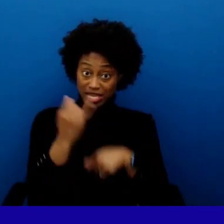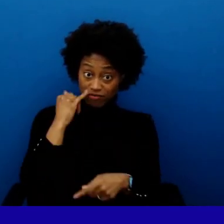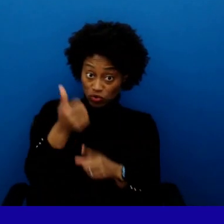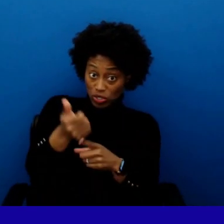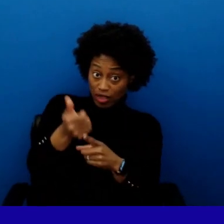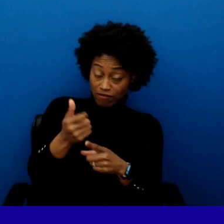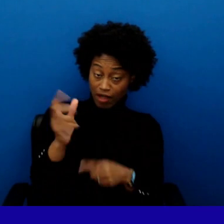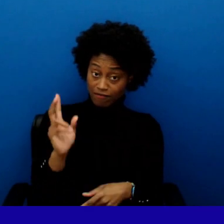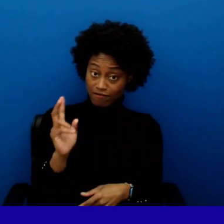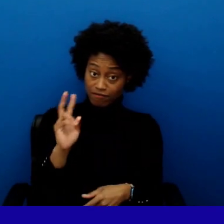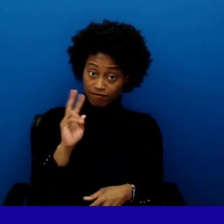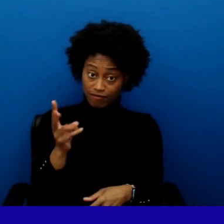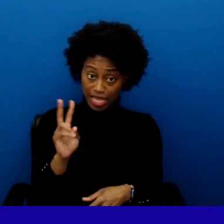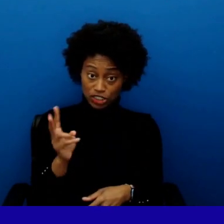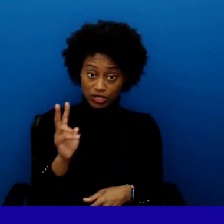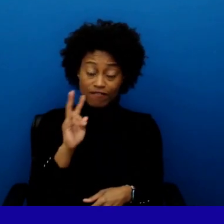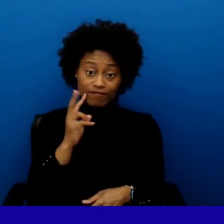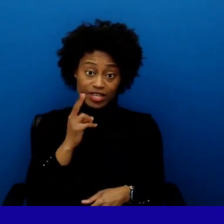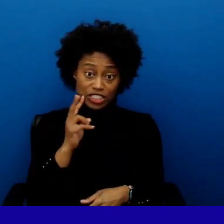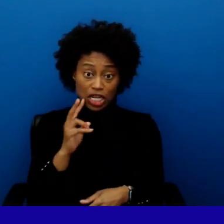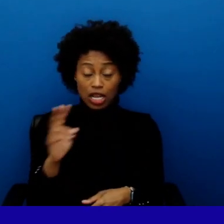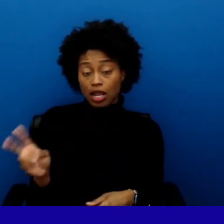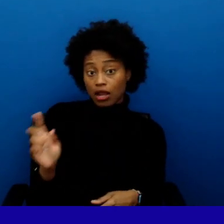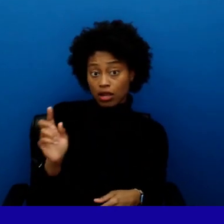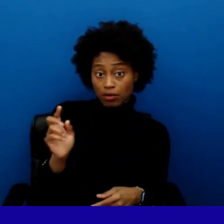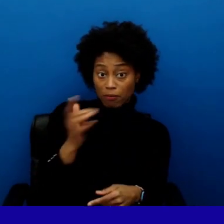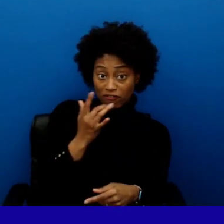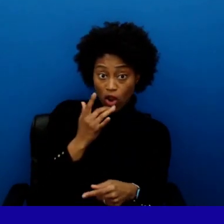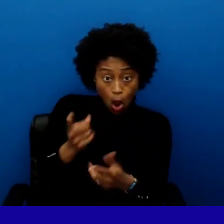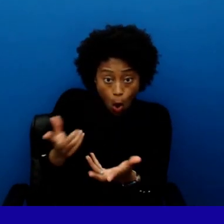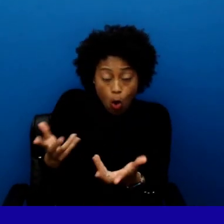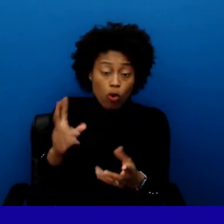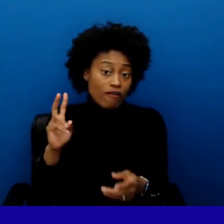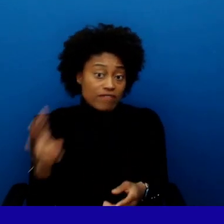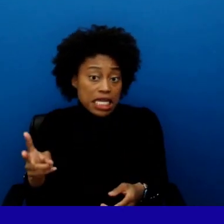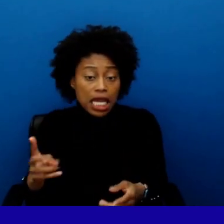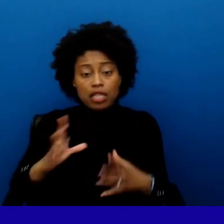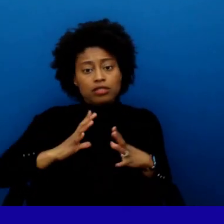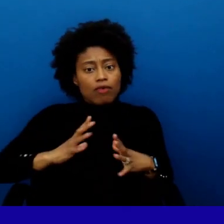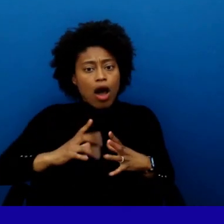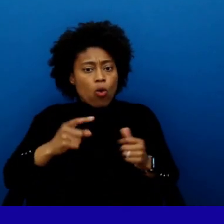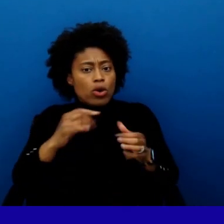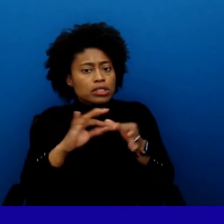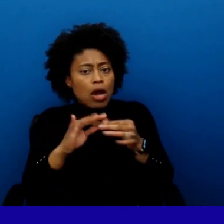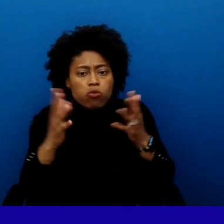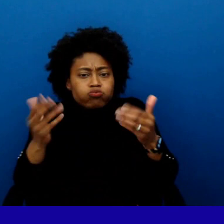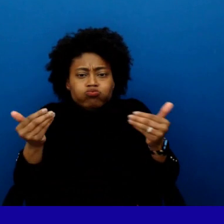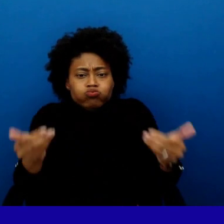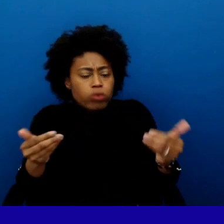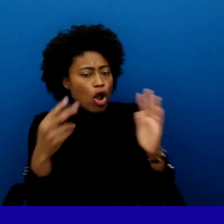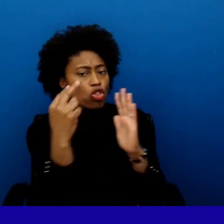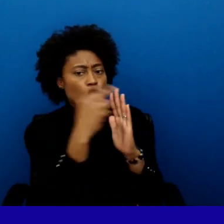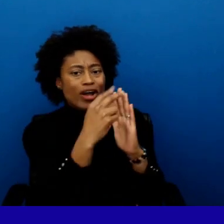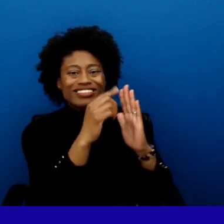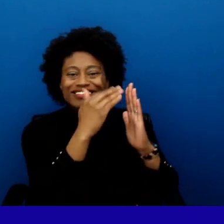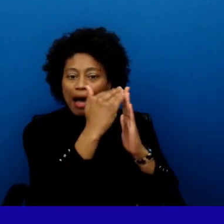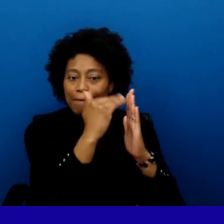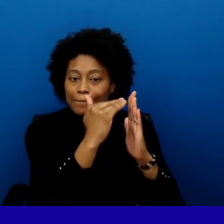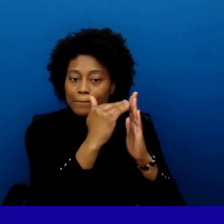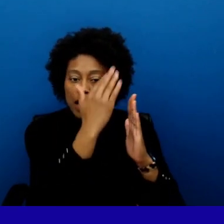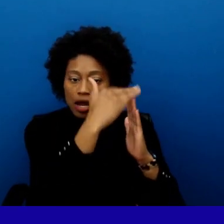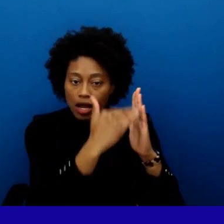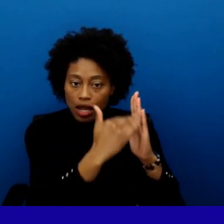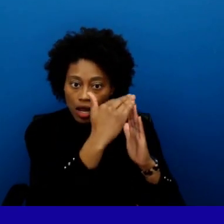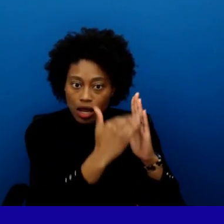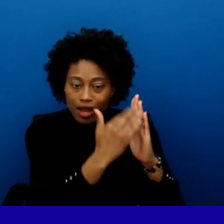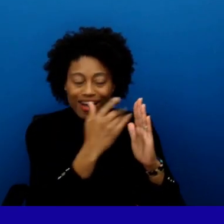here, like I make it right there so people don't automatically say, no, this recipe isn't for me. So those are like the major differences